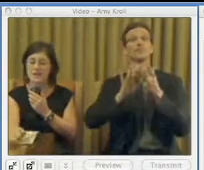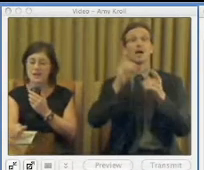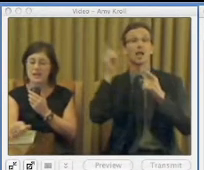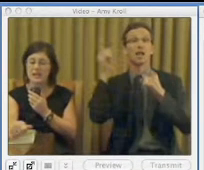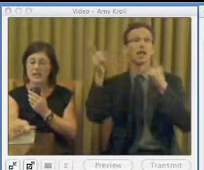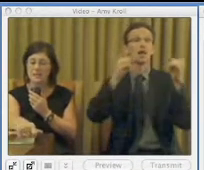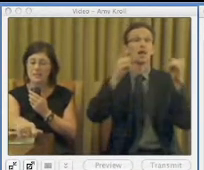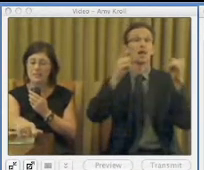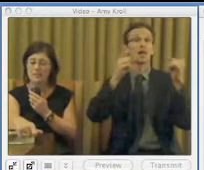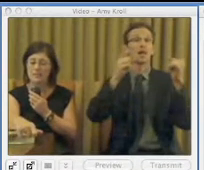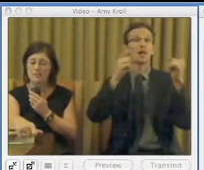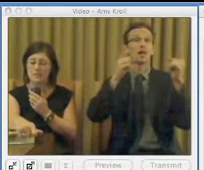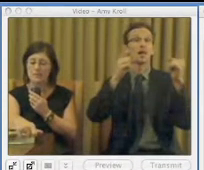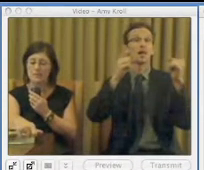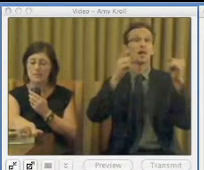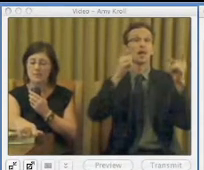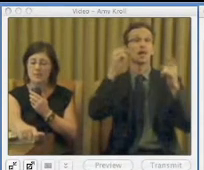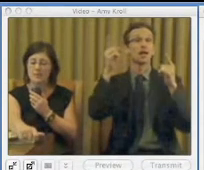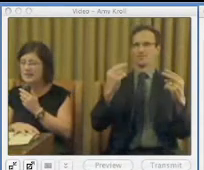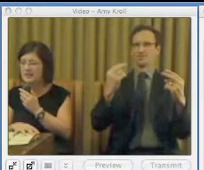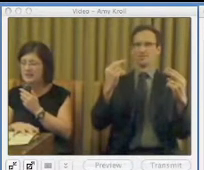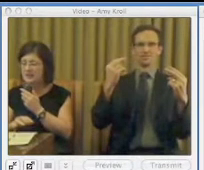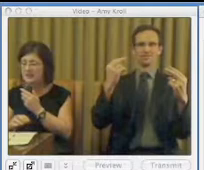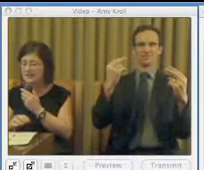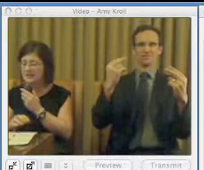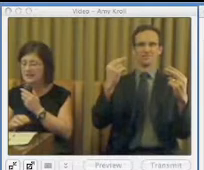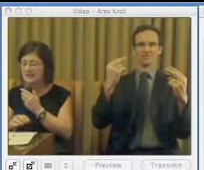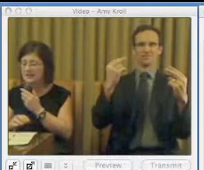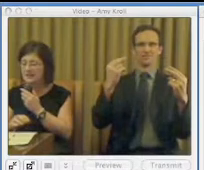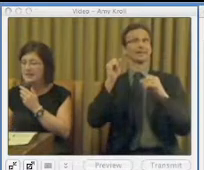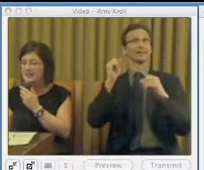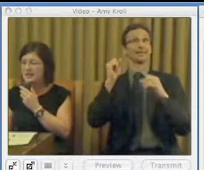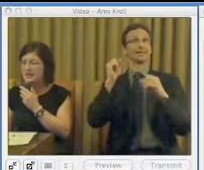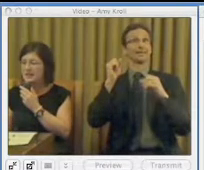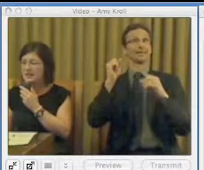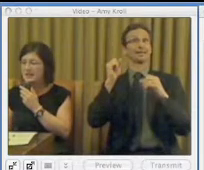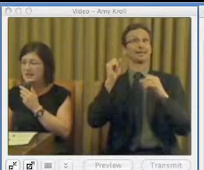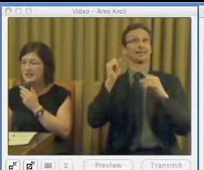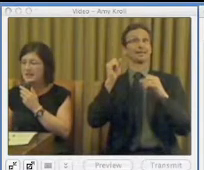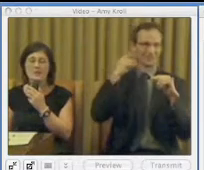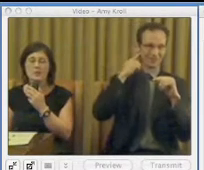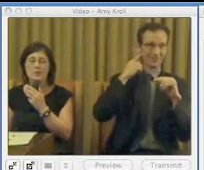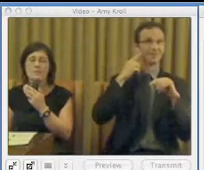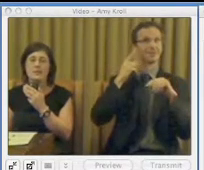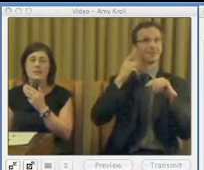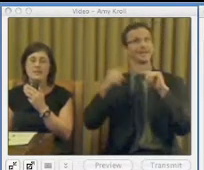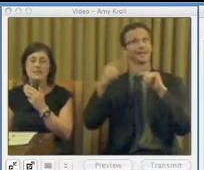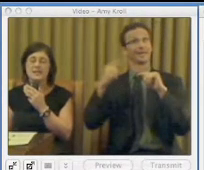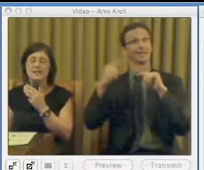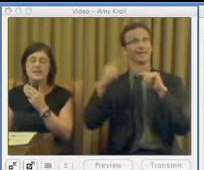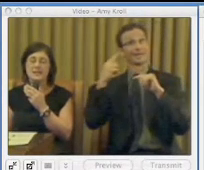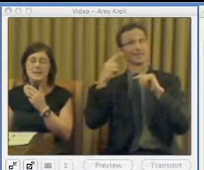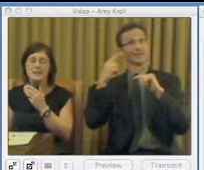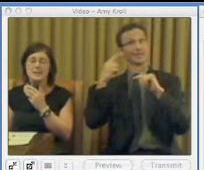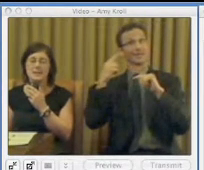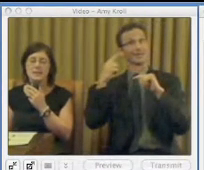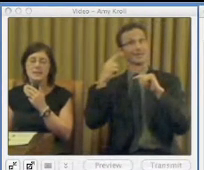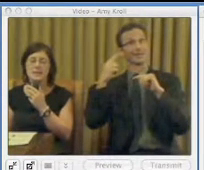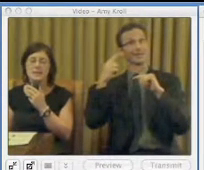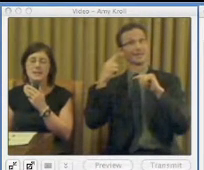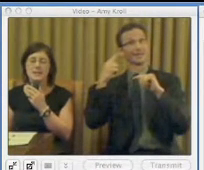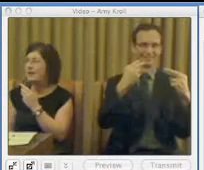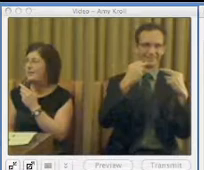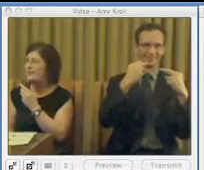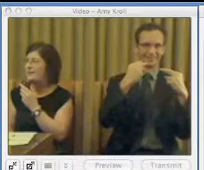have the visual sometimes, that you can only hear them and not see them. And if that was the case here, then you wouldn't be able to